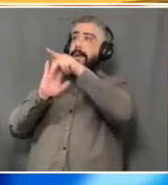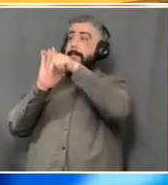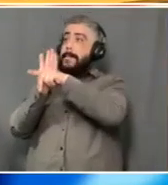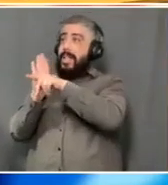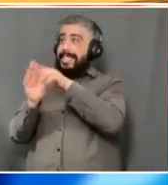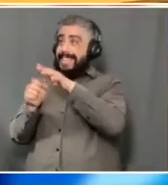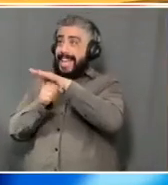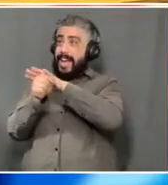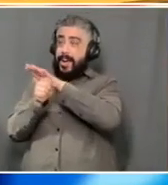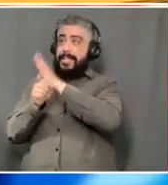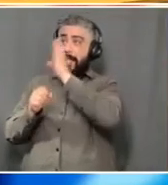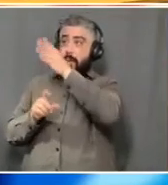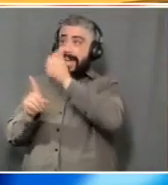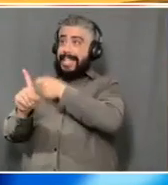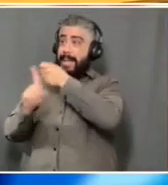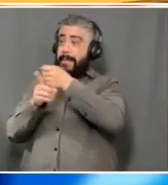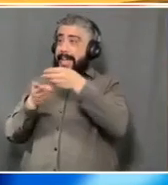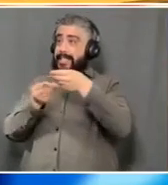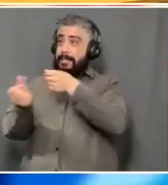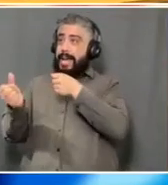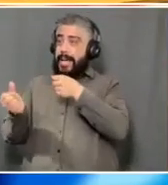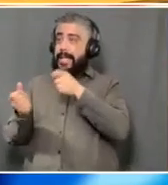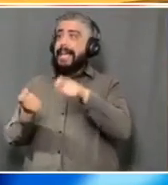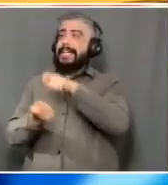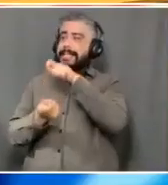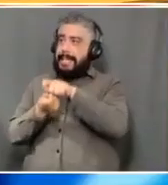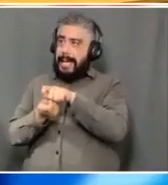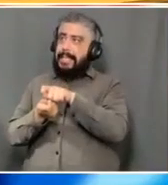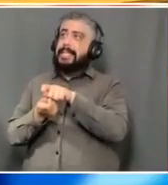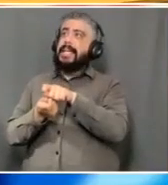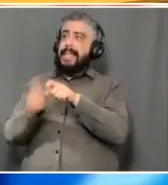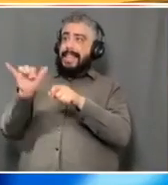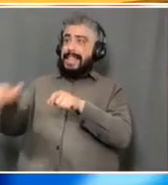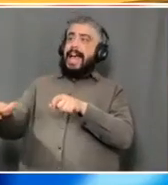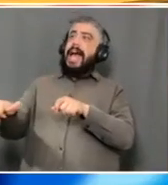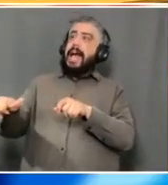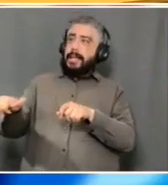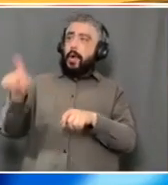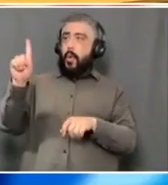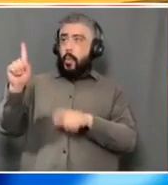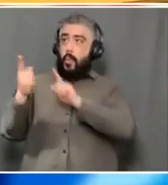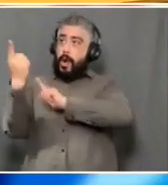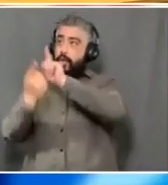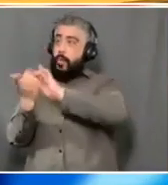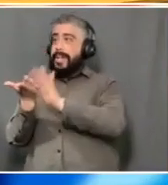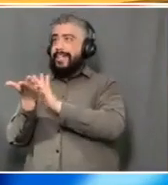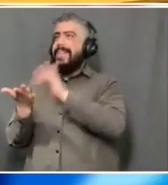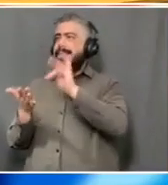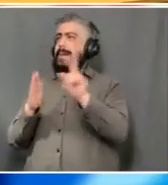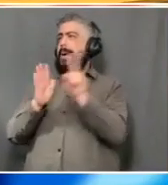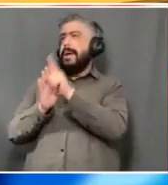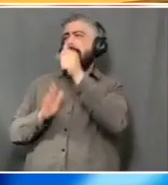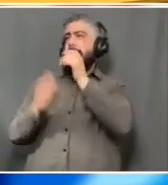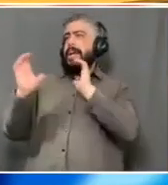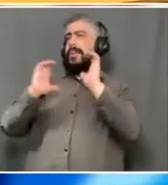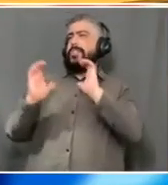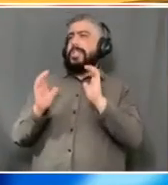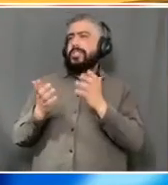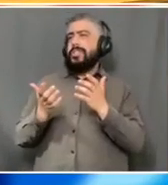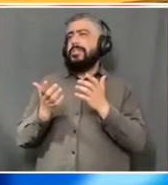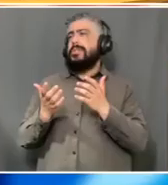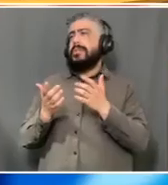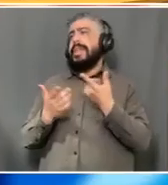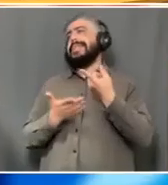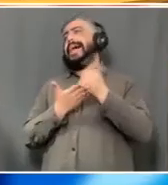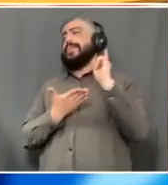directly impact spend, exactly that, the one-to-one devices. And this did come up a little bit in conversation at last week's